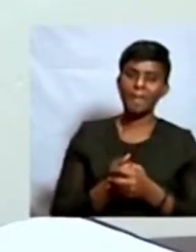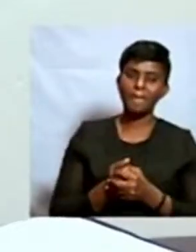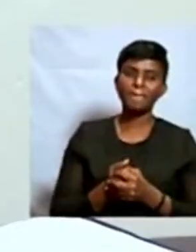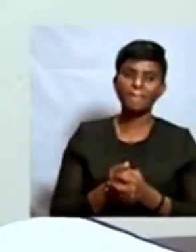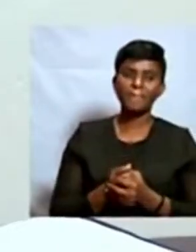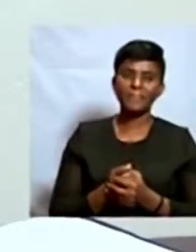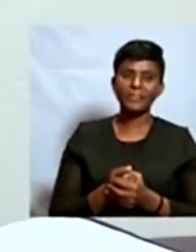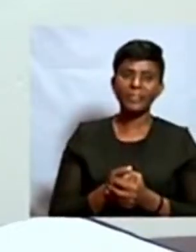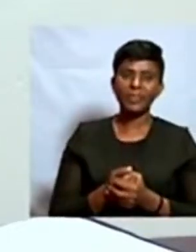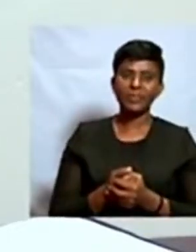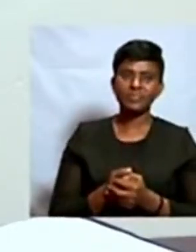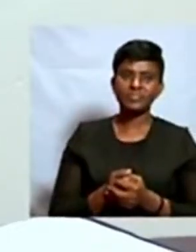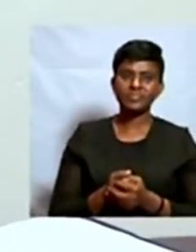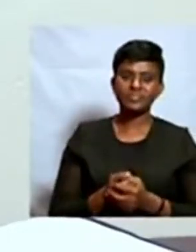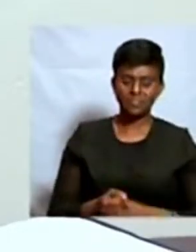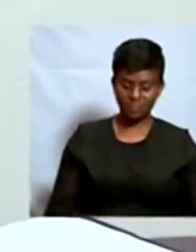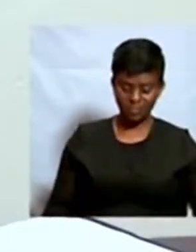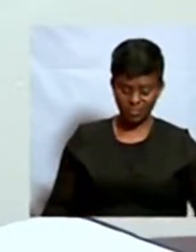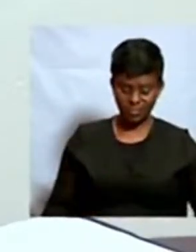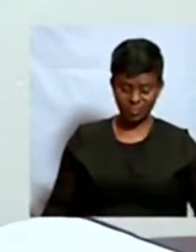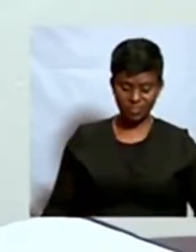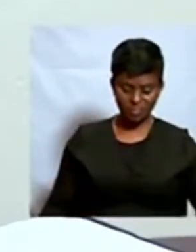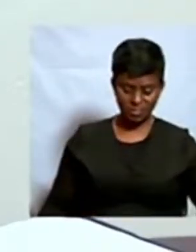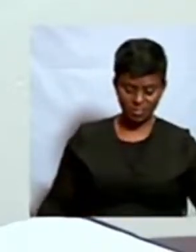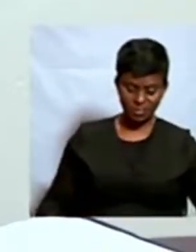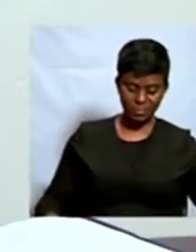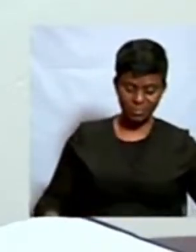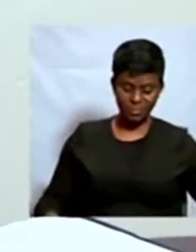think the